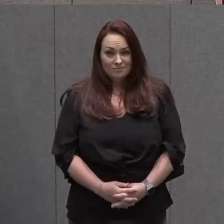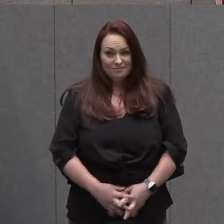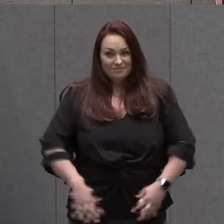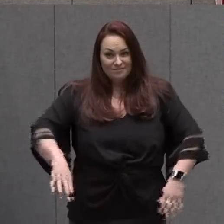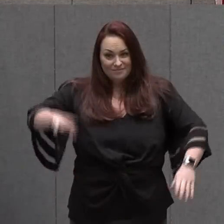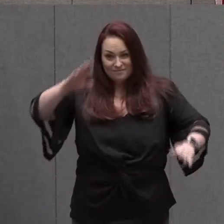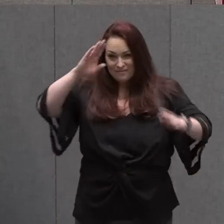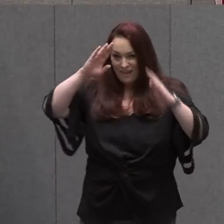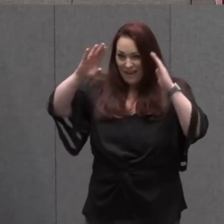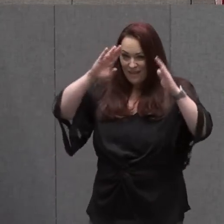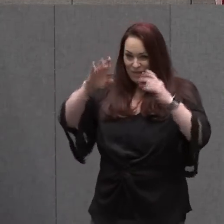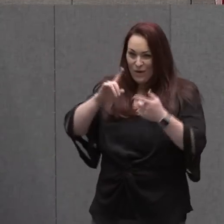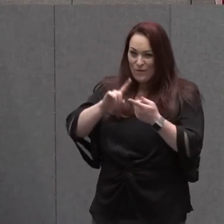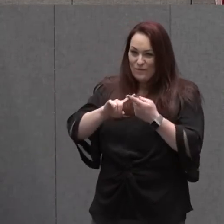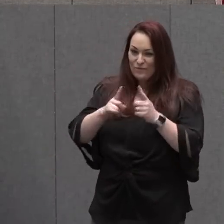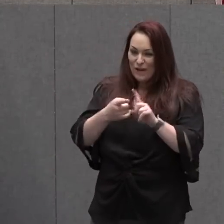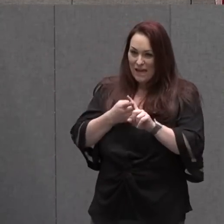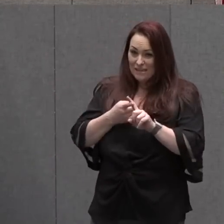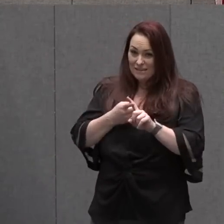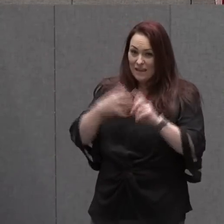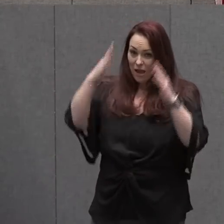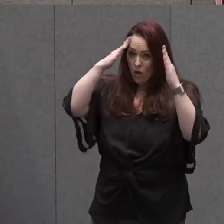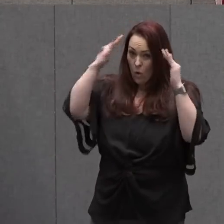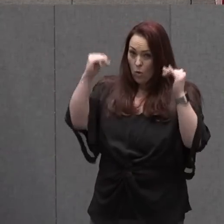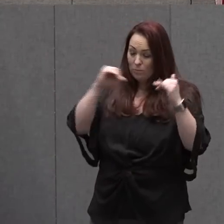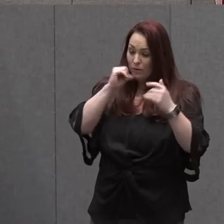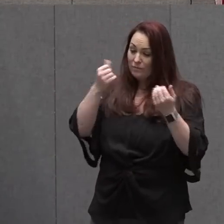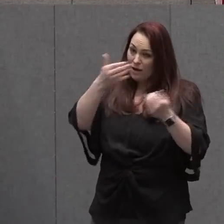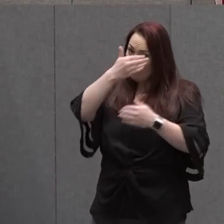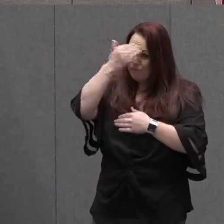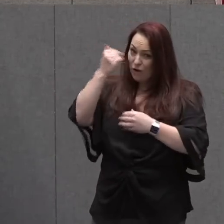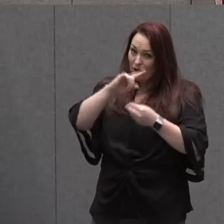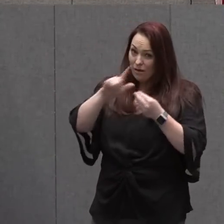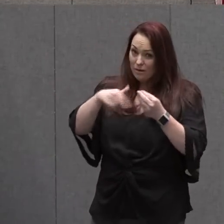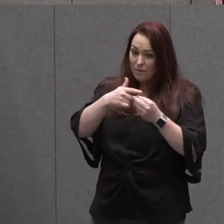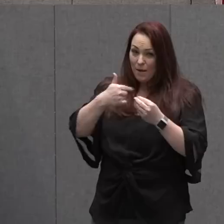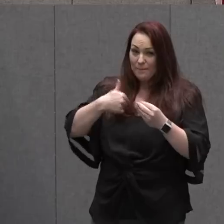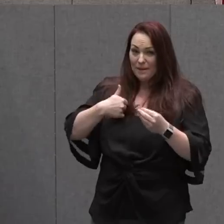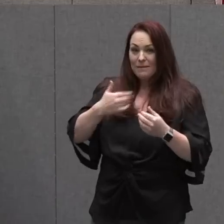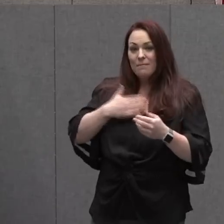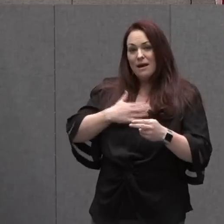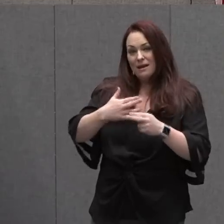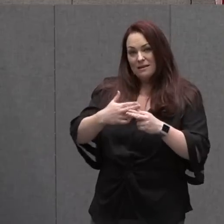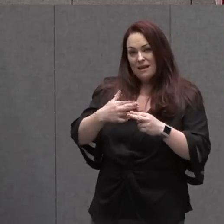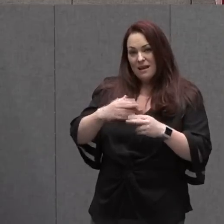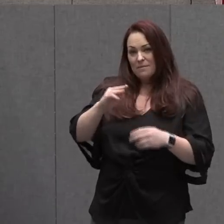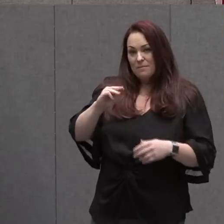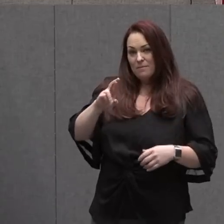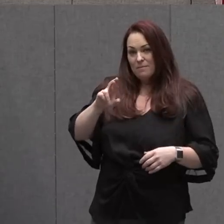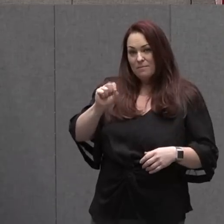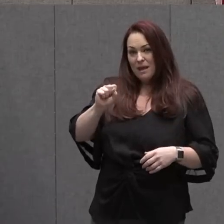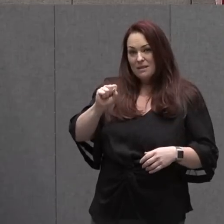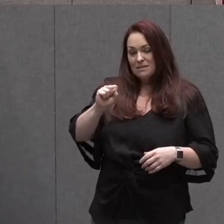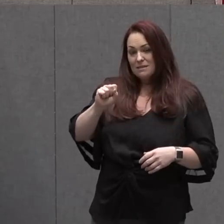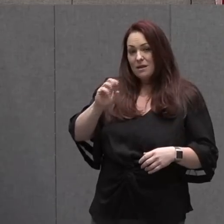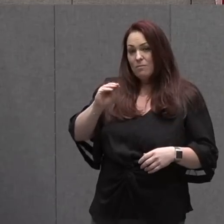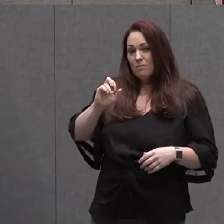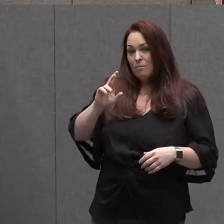Hello, friends out there. I hope you haven't forgotten about me. My name is Miss Martindale, and I'm sitting